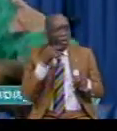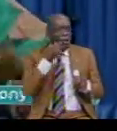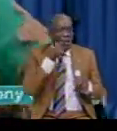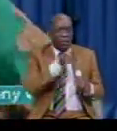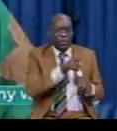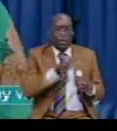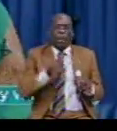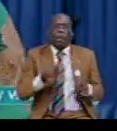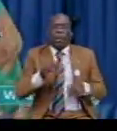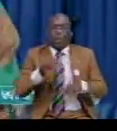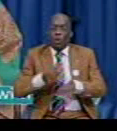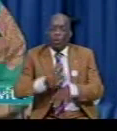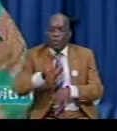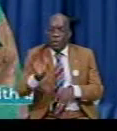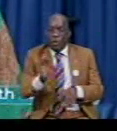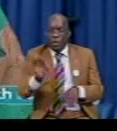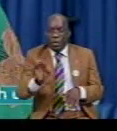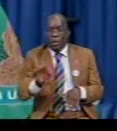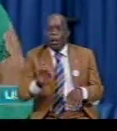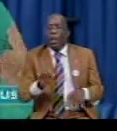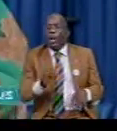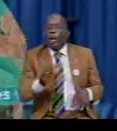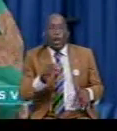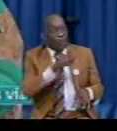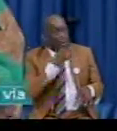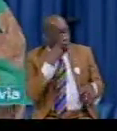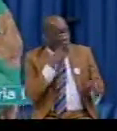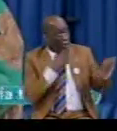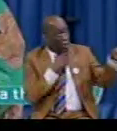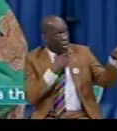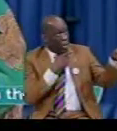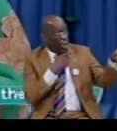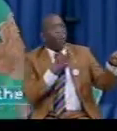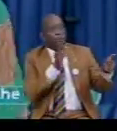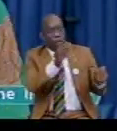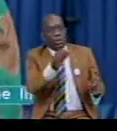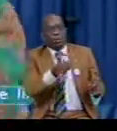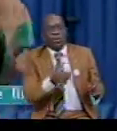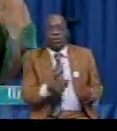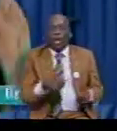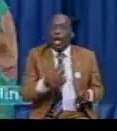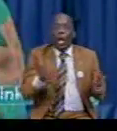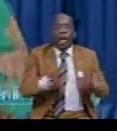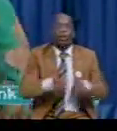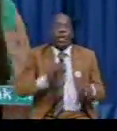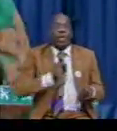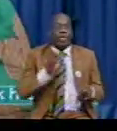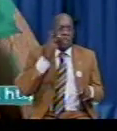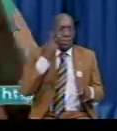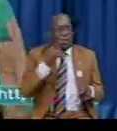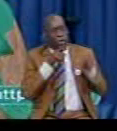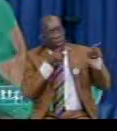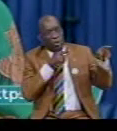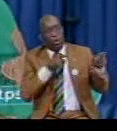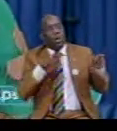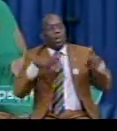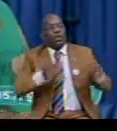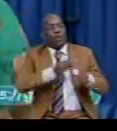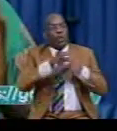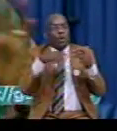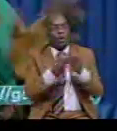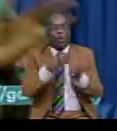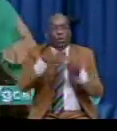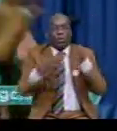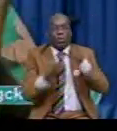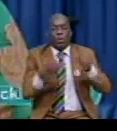se baba sa jade mo wa se baba ni won ni ah oluwa bi mo se nwo baba Kumuyi jogun aye mi owo le yin igbadun mo je nku bayi fun